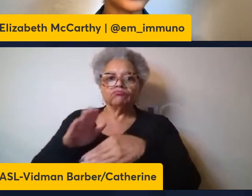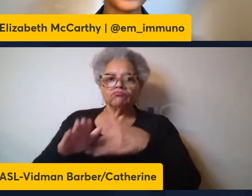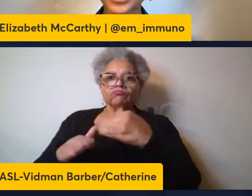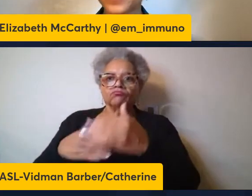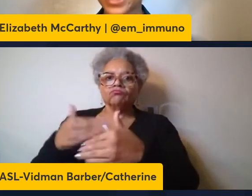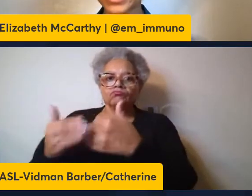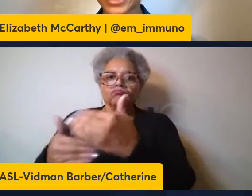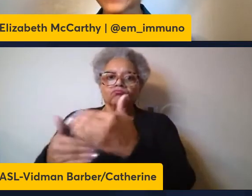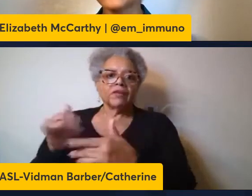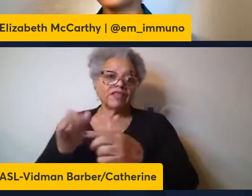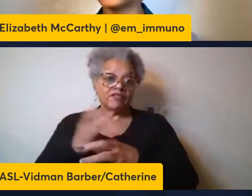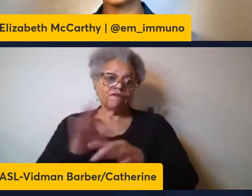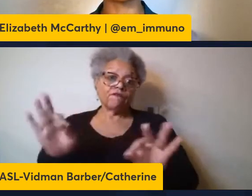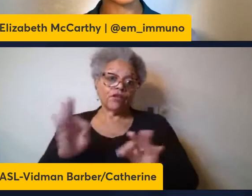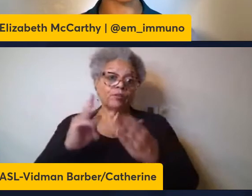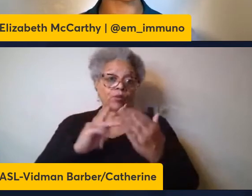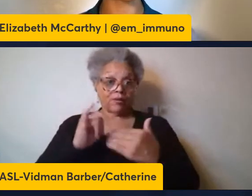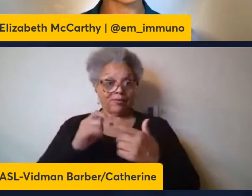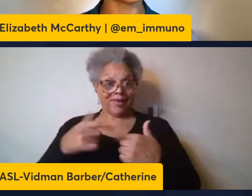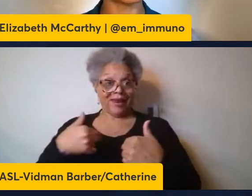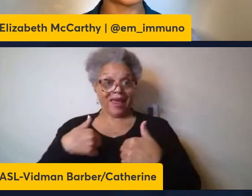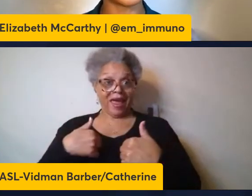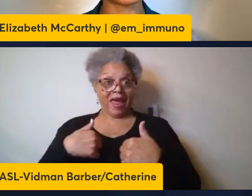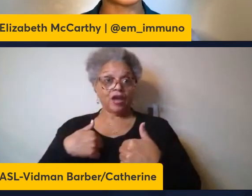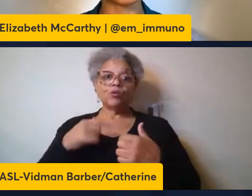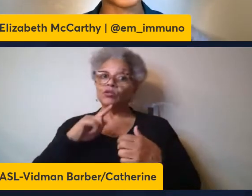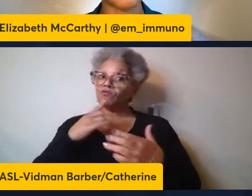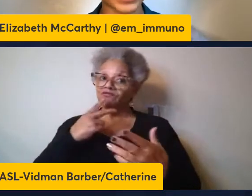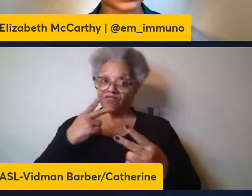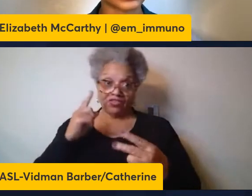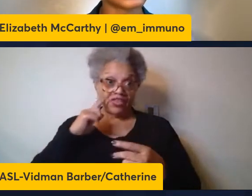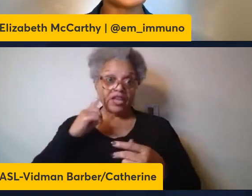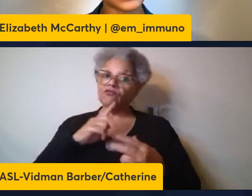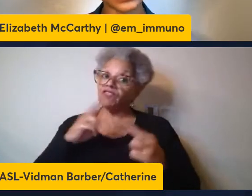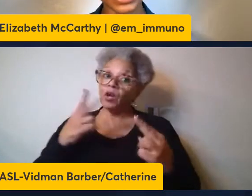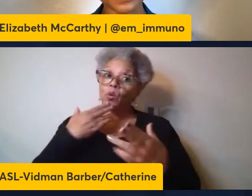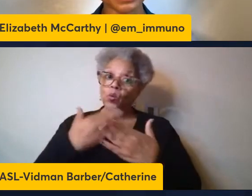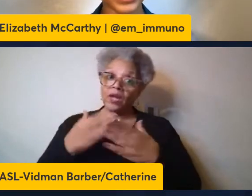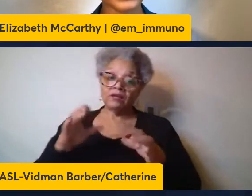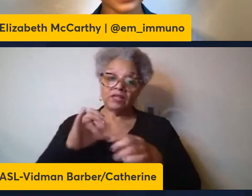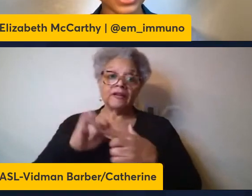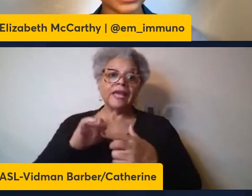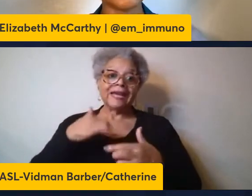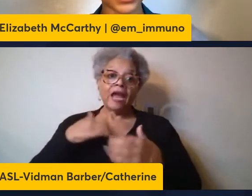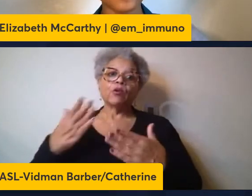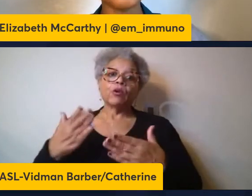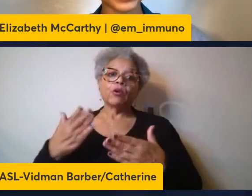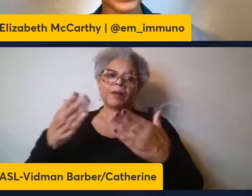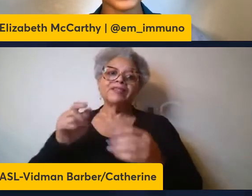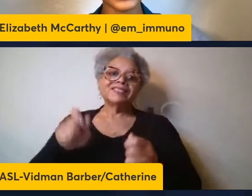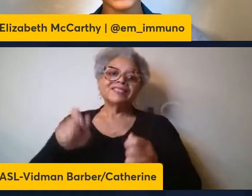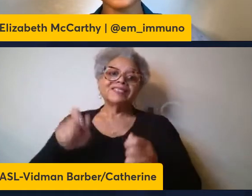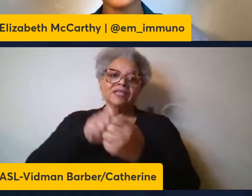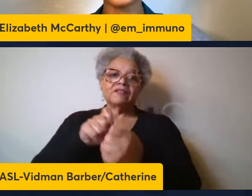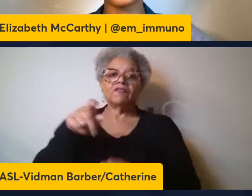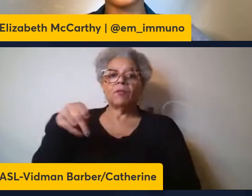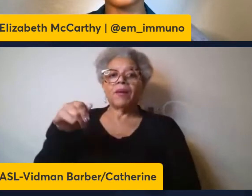a free program that I think is really well done and would definitely recommend specifically for Python in